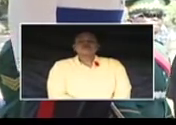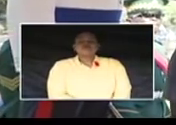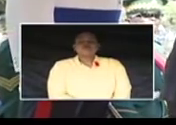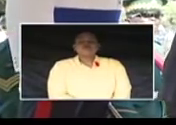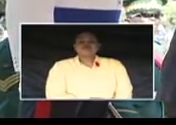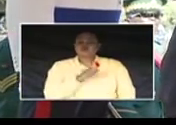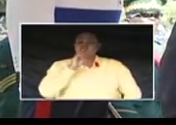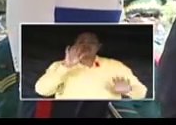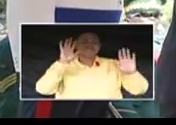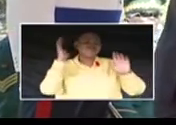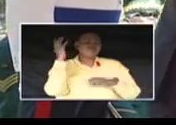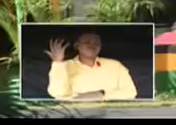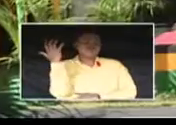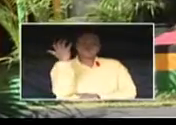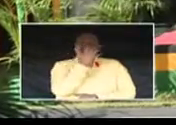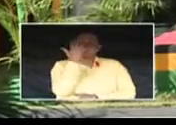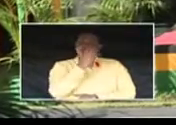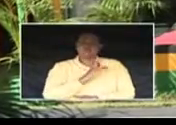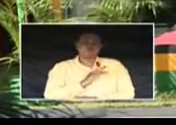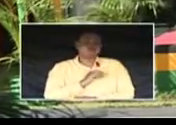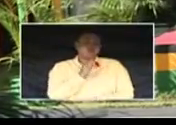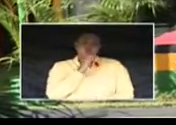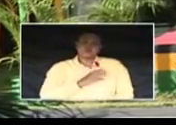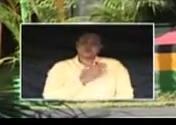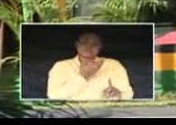A fabulous lady.